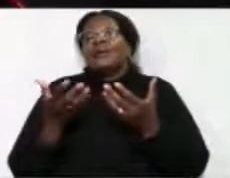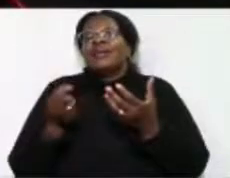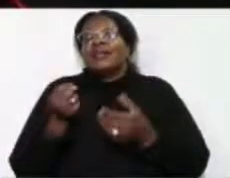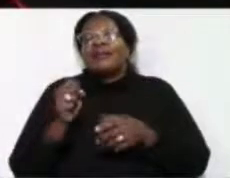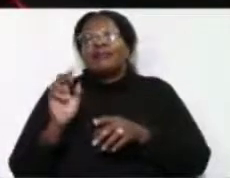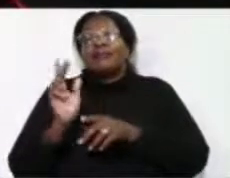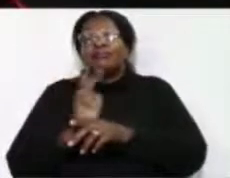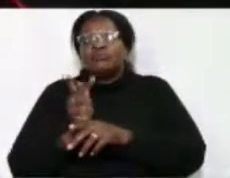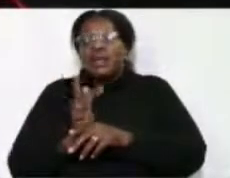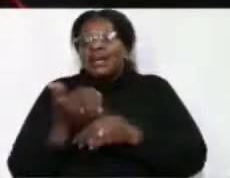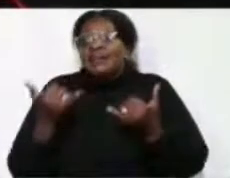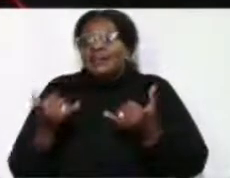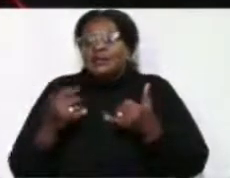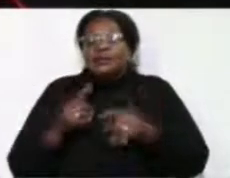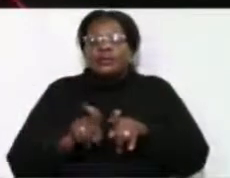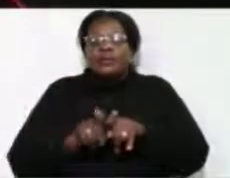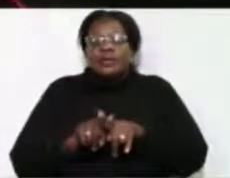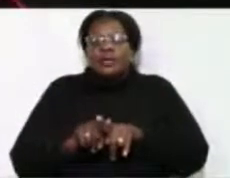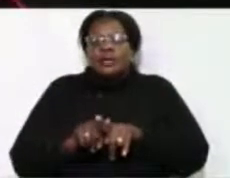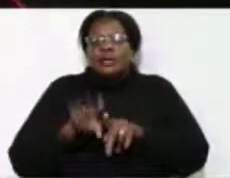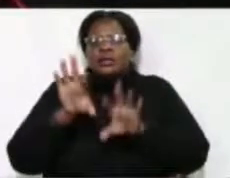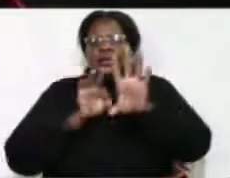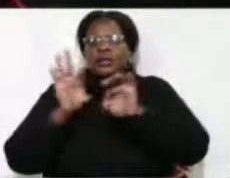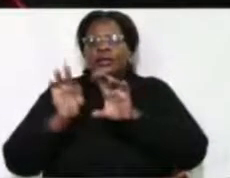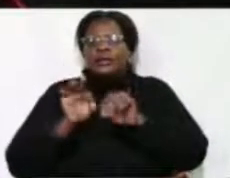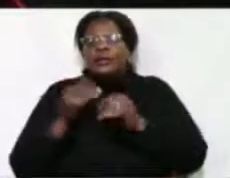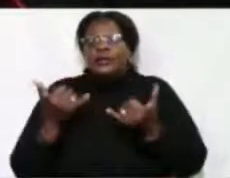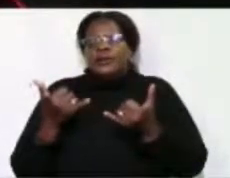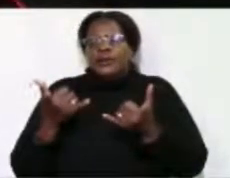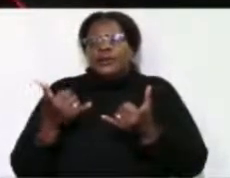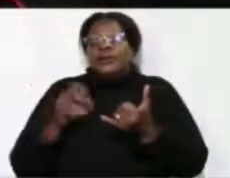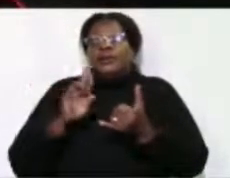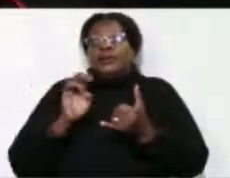like identifying terms of references, and I think it's good.